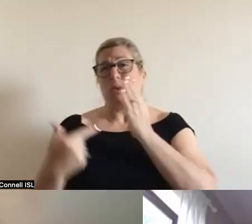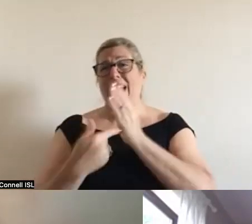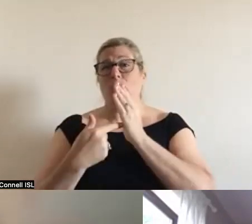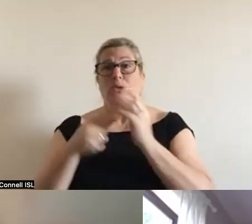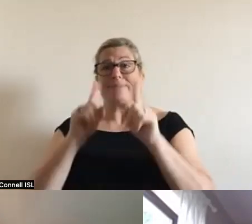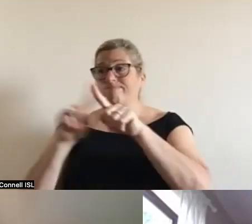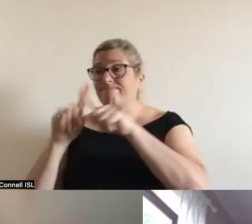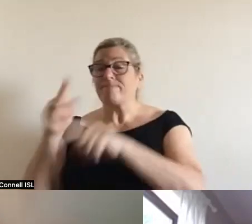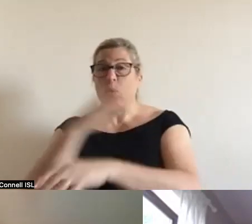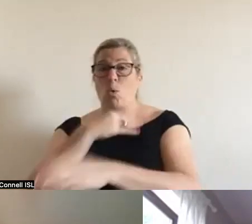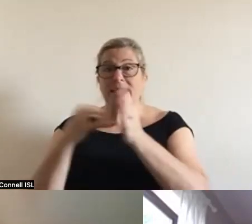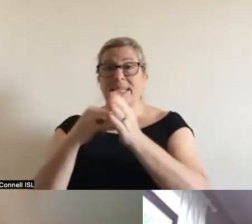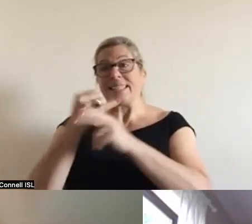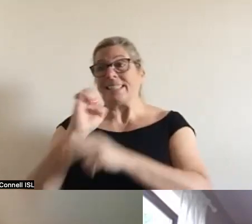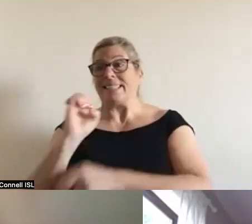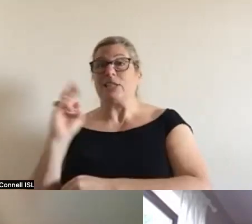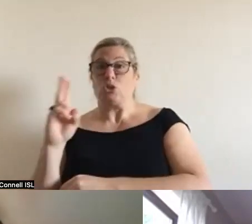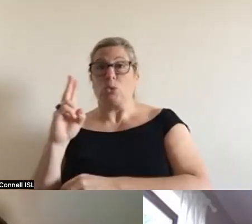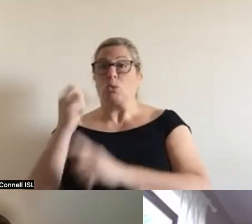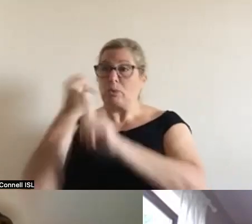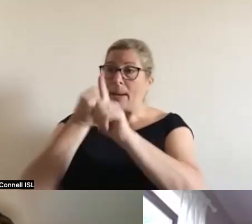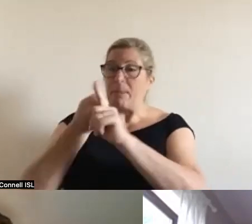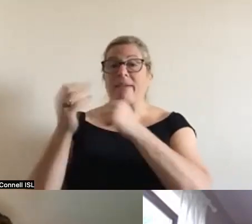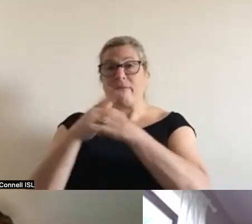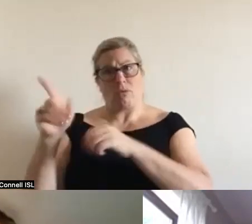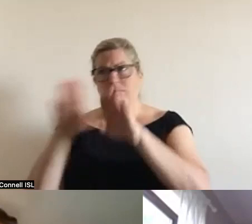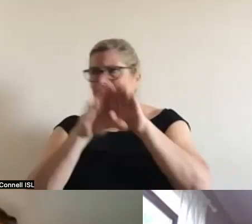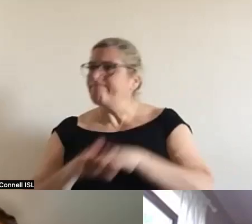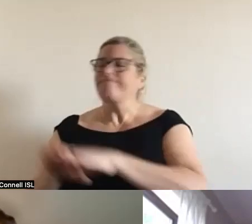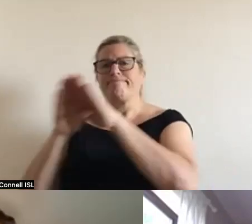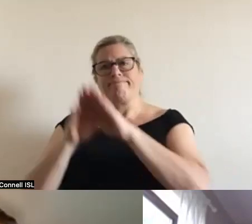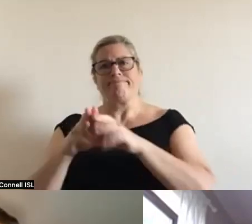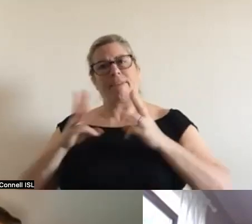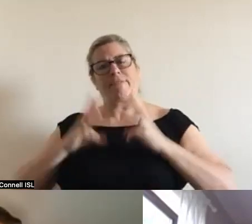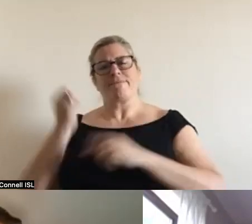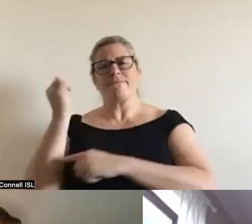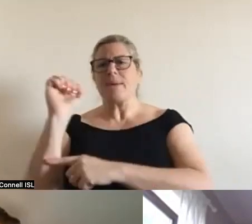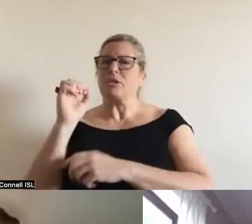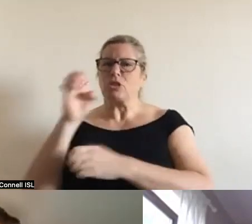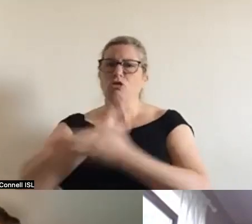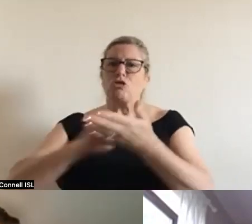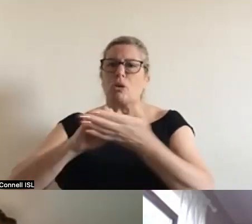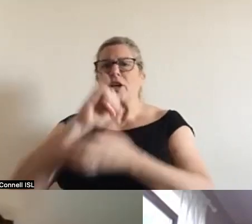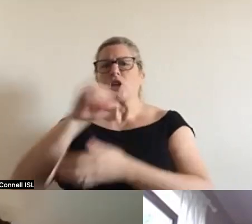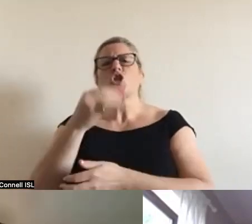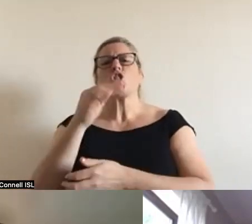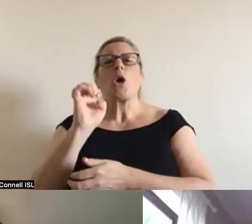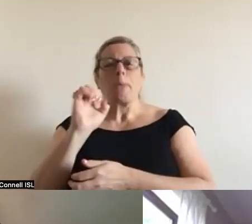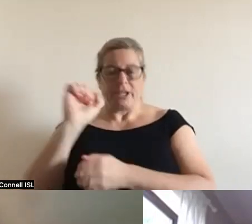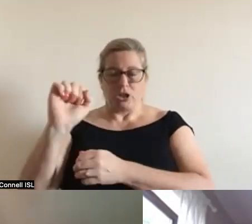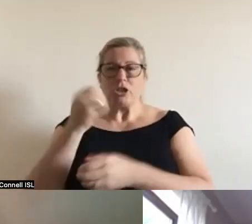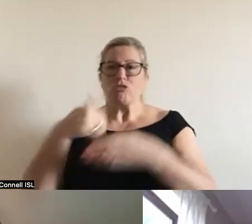EU, coming together to campaign for their common vision of a feminist Europe. Jéromine is responsible for the Women in Decision-Making